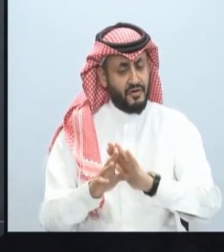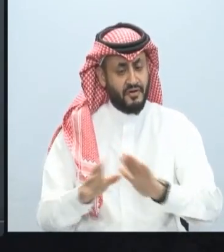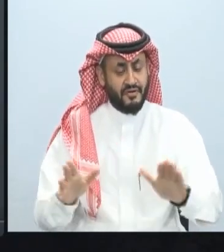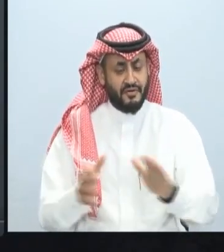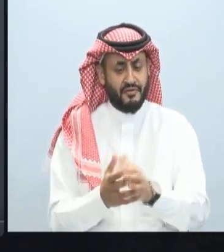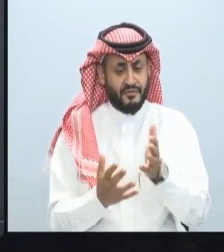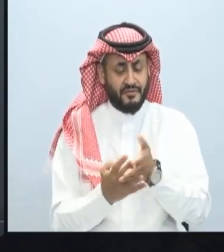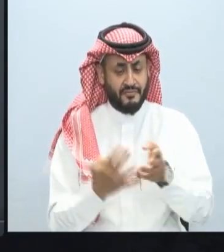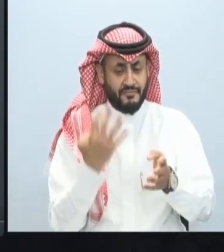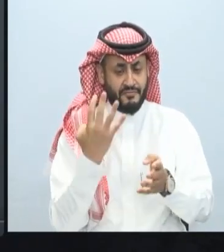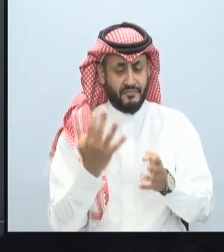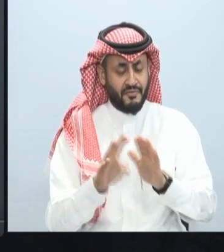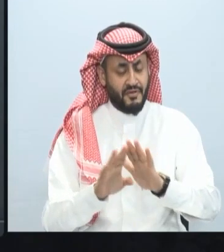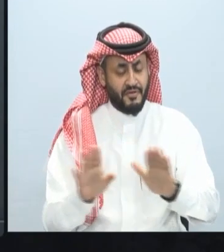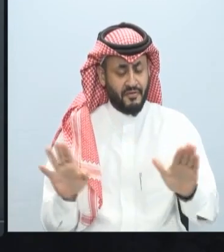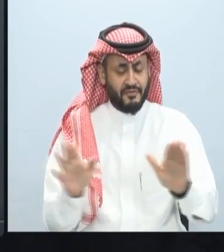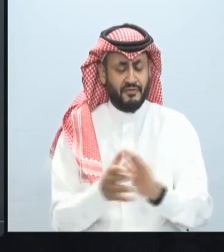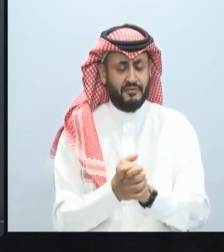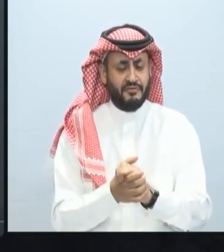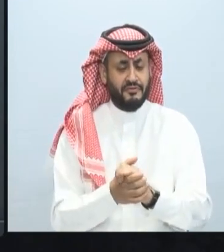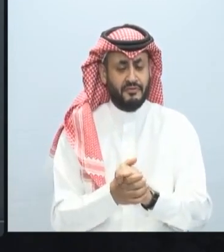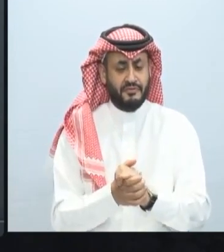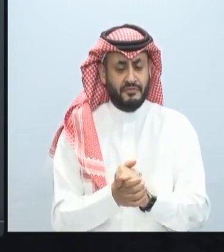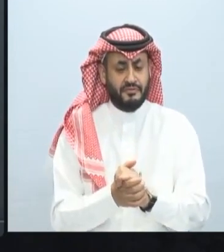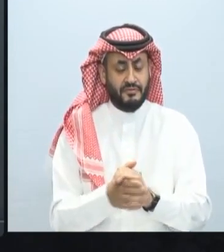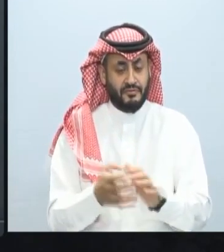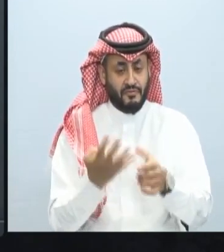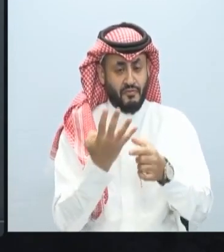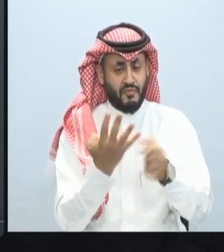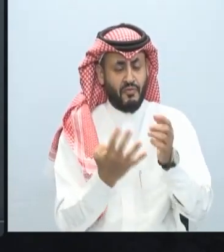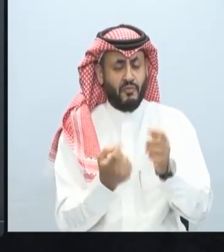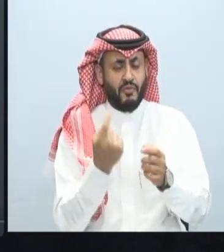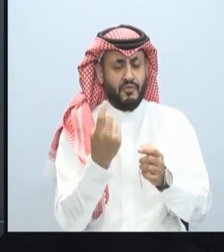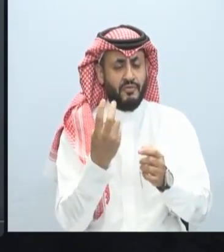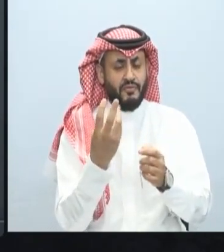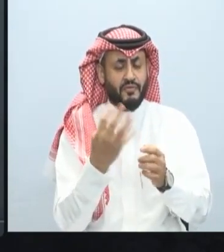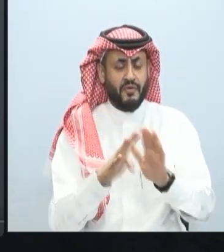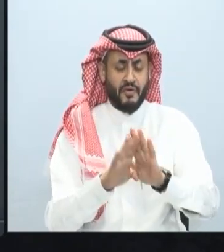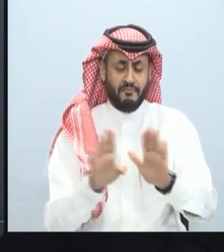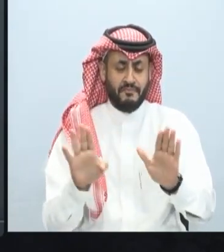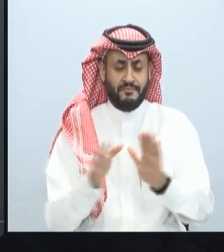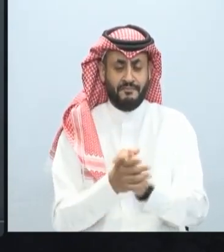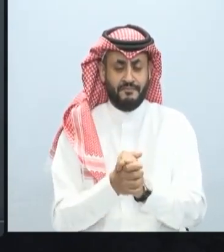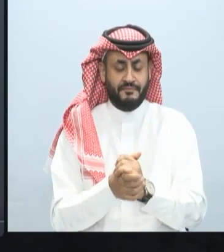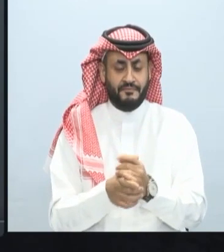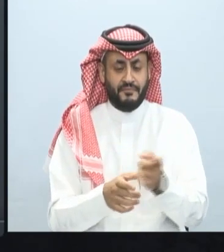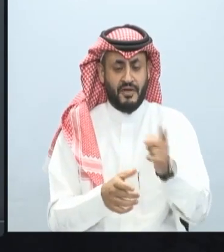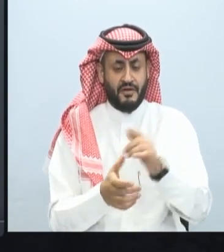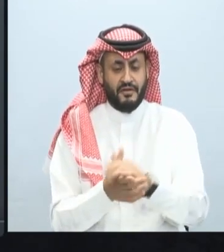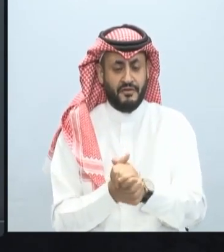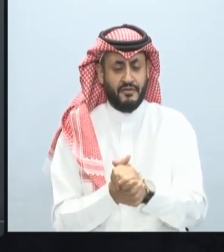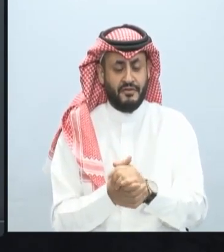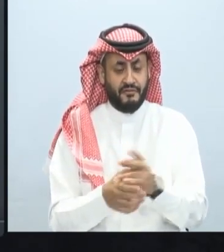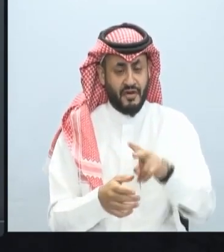our unit, unit 4. We have completed actually our 4 units, unit 1, 2, 3, 4. We are going to start